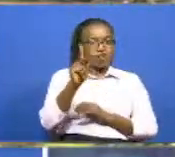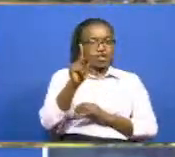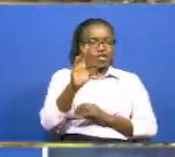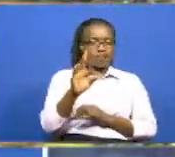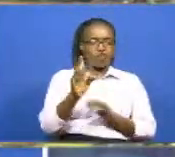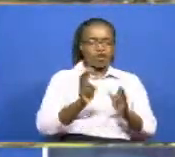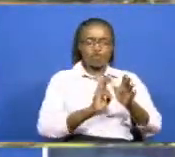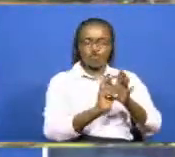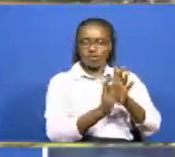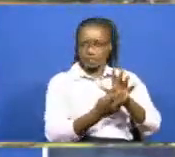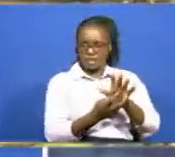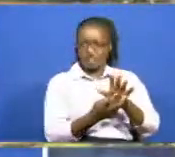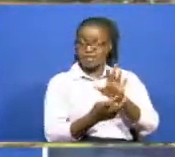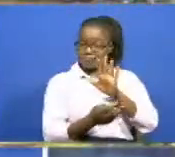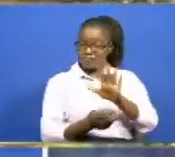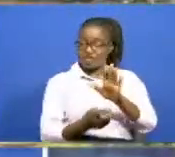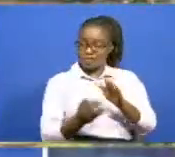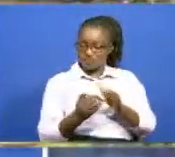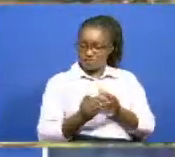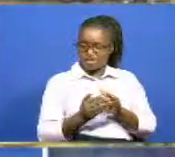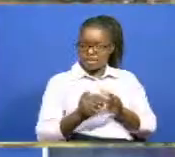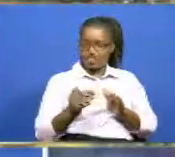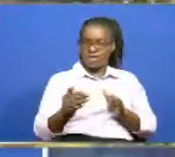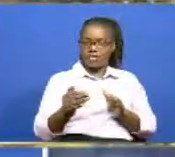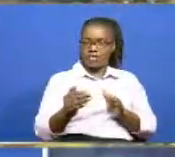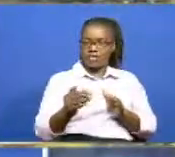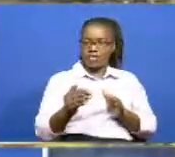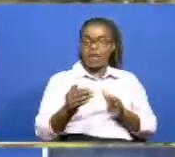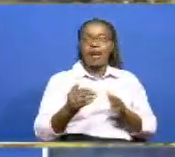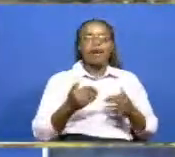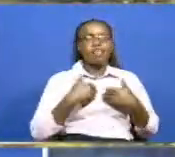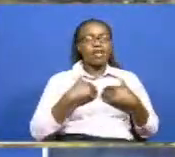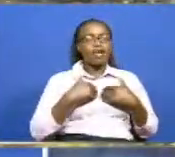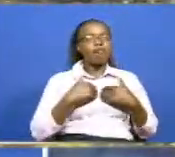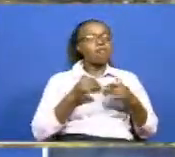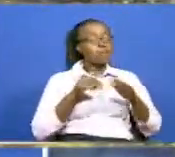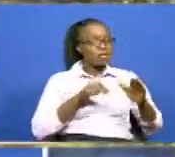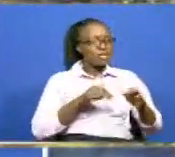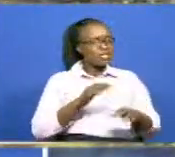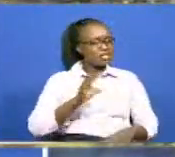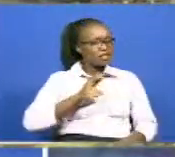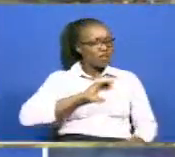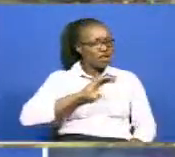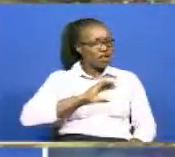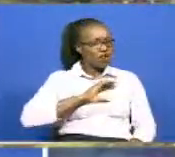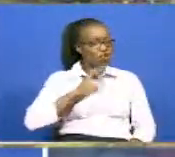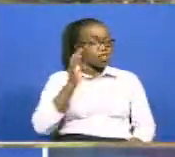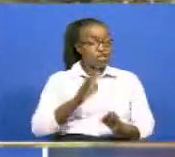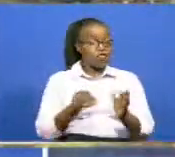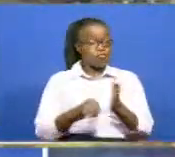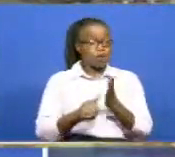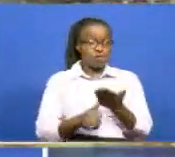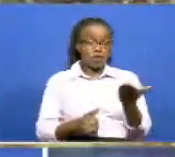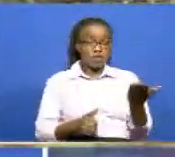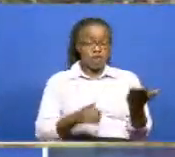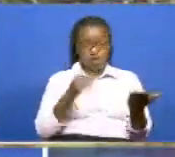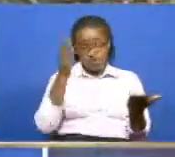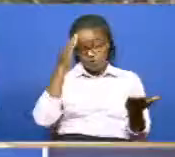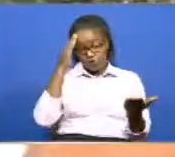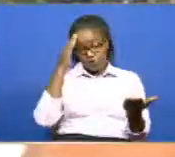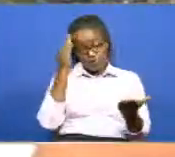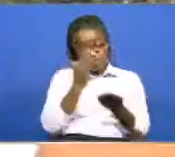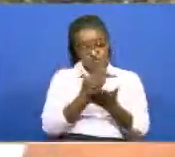contract need to be extended so that they can run their league on their own. So that if there is a problem, you can be able to point out that the